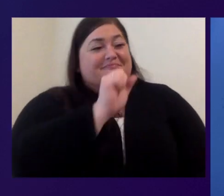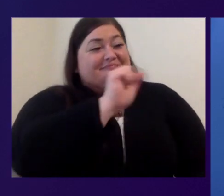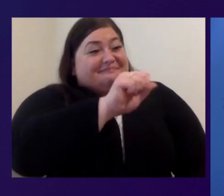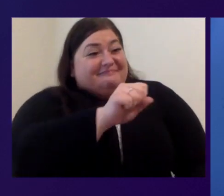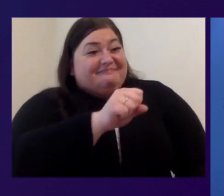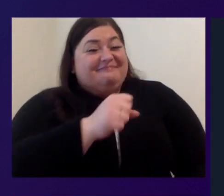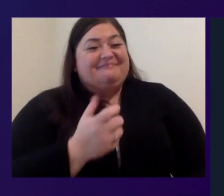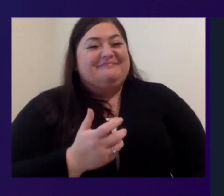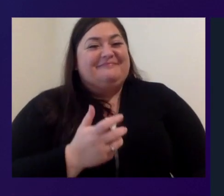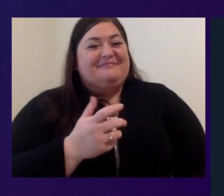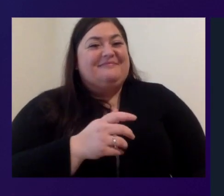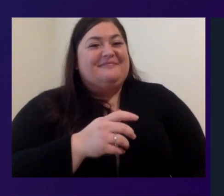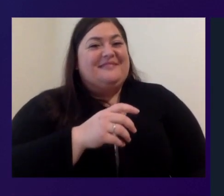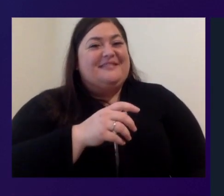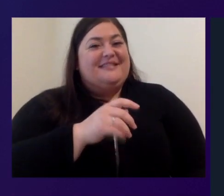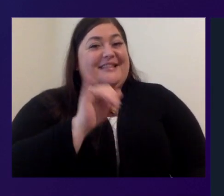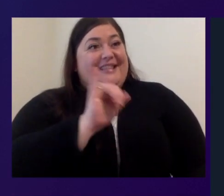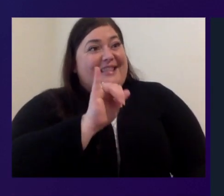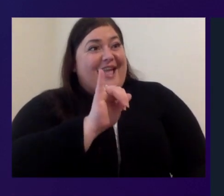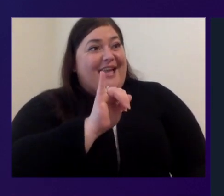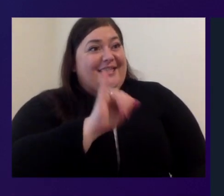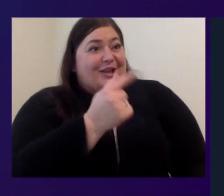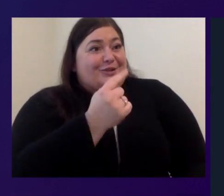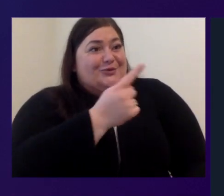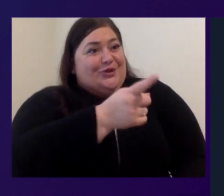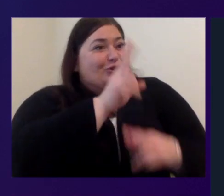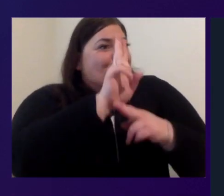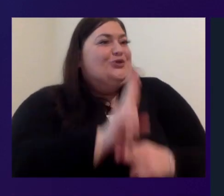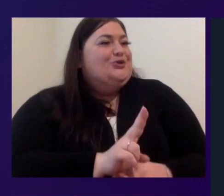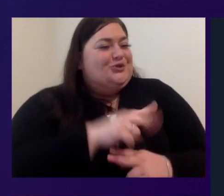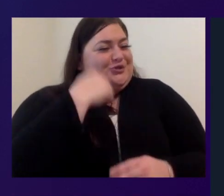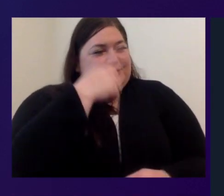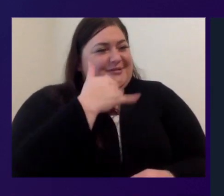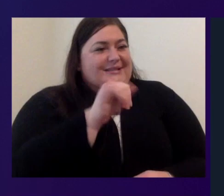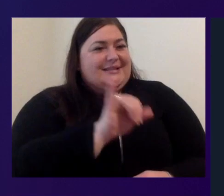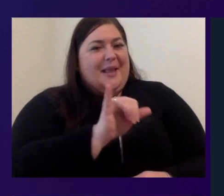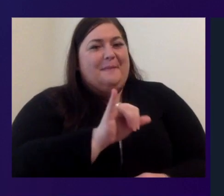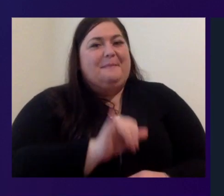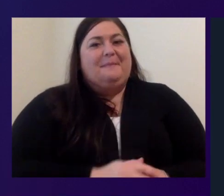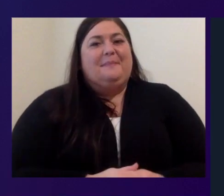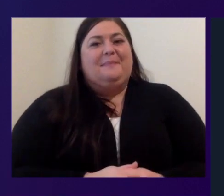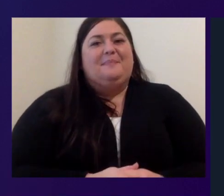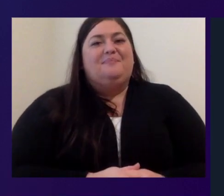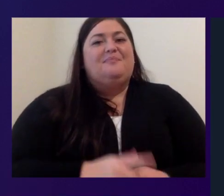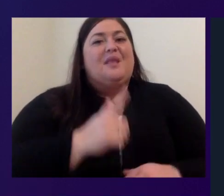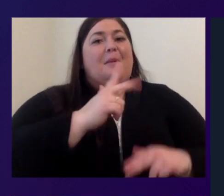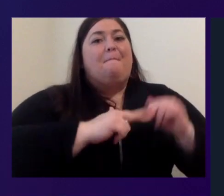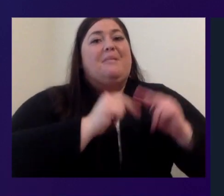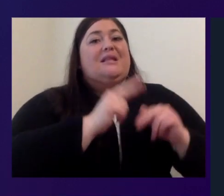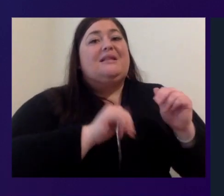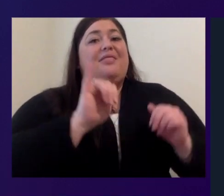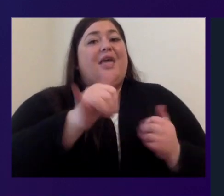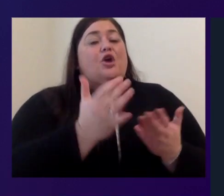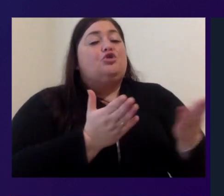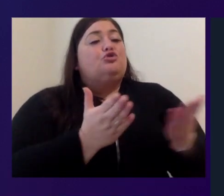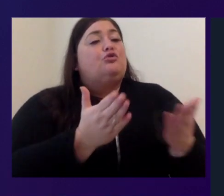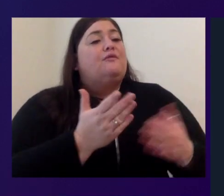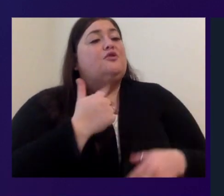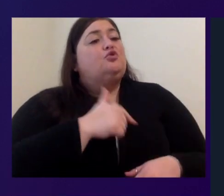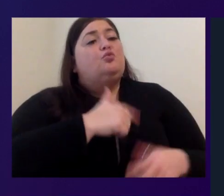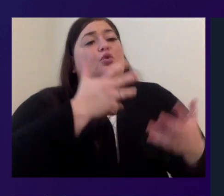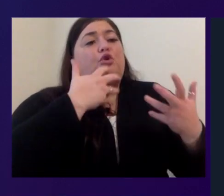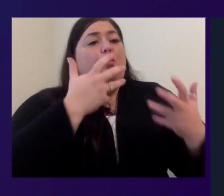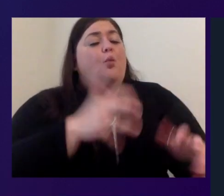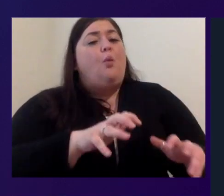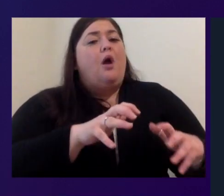from what you're used to. I talk about this all the time, but one of our key tenets for us when we were building the service is low friction. We didn't want to add, we talked